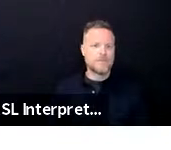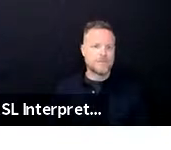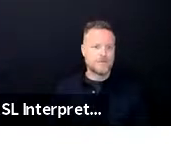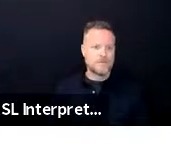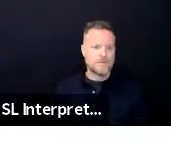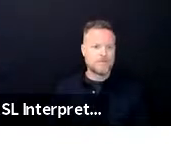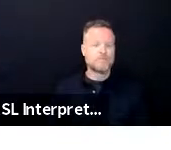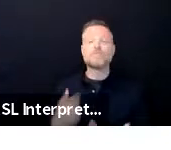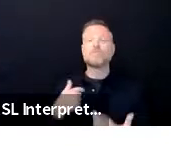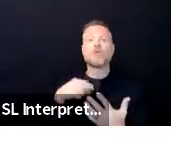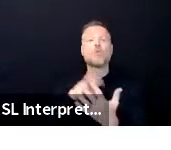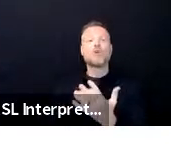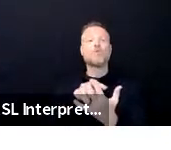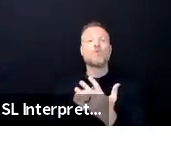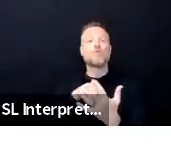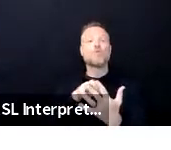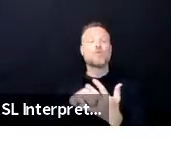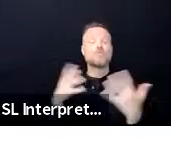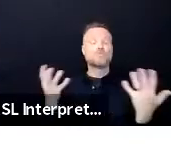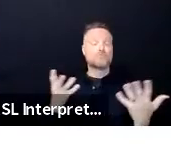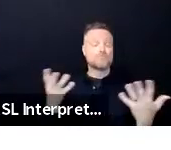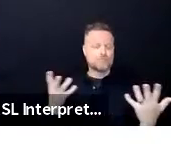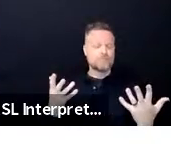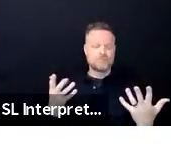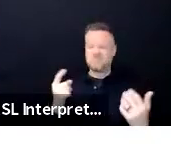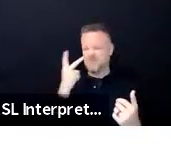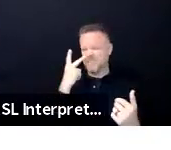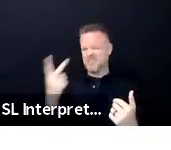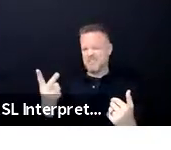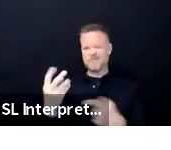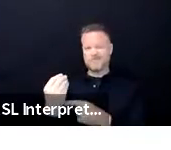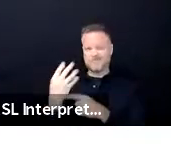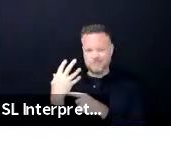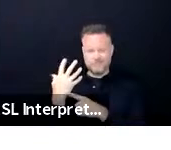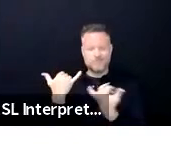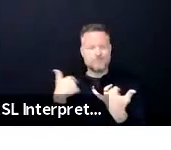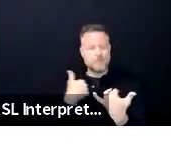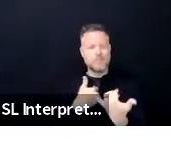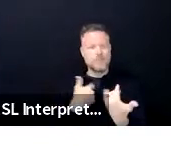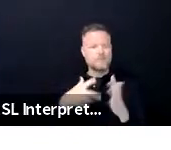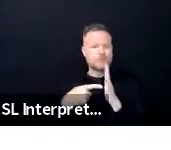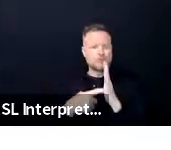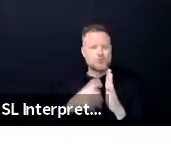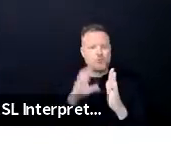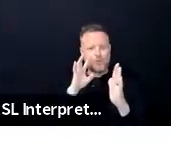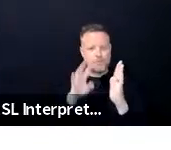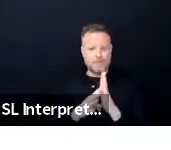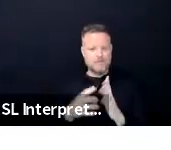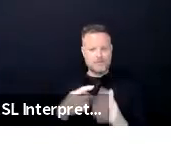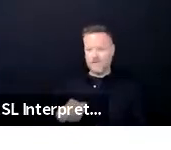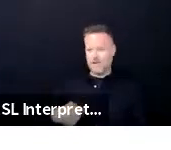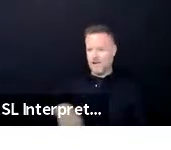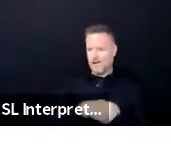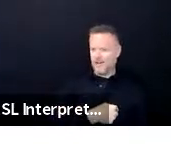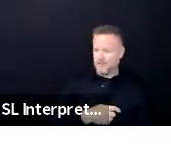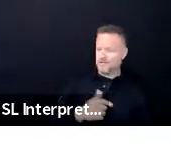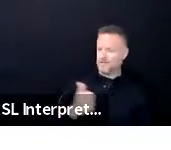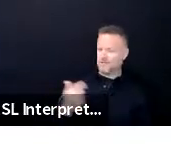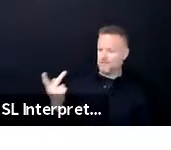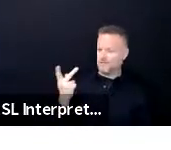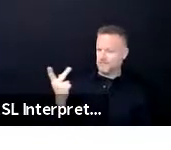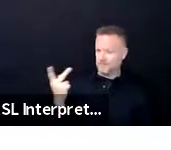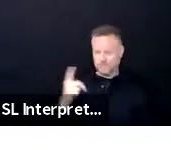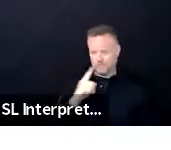Lessons learned. So as you see, as we're going through this slide deck, we have pictures of each of us, Pastor Carter and myself,